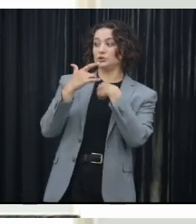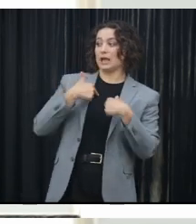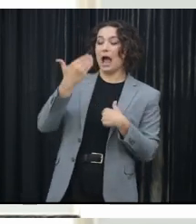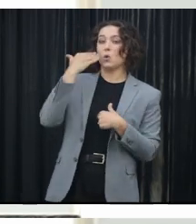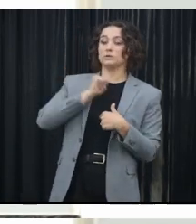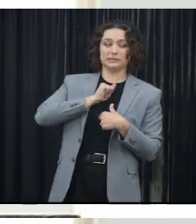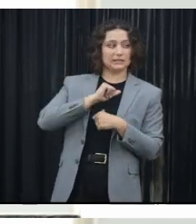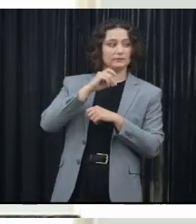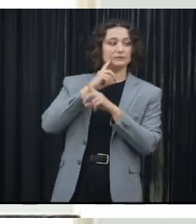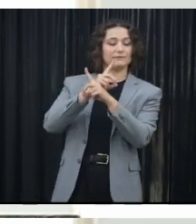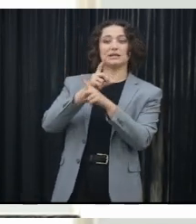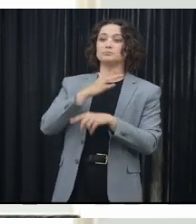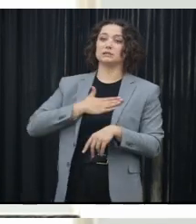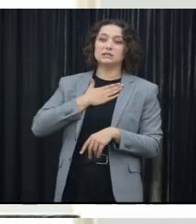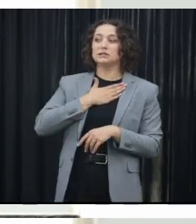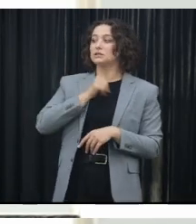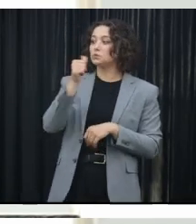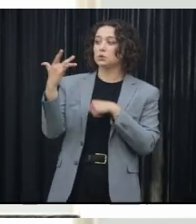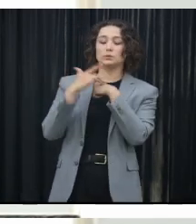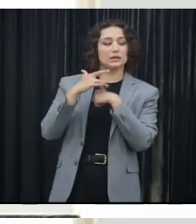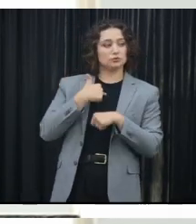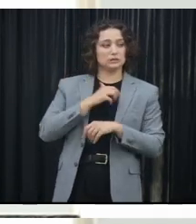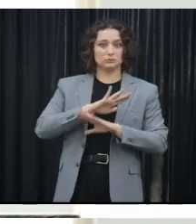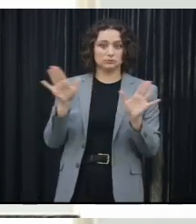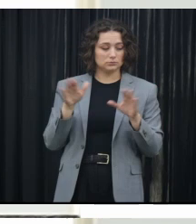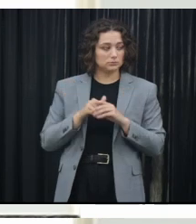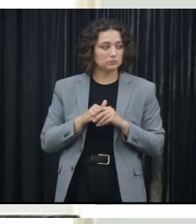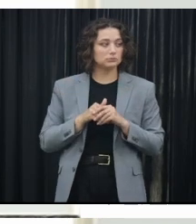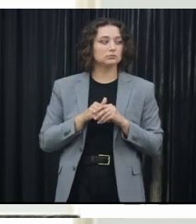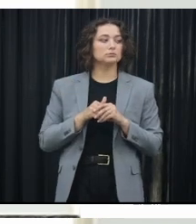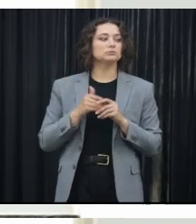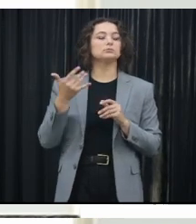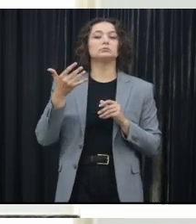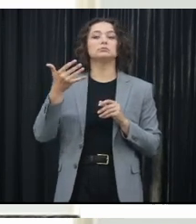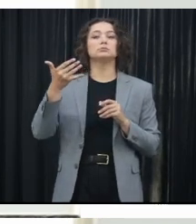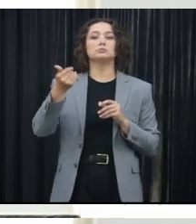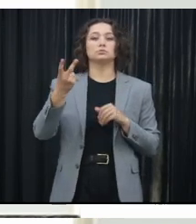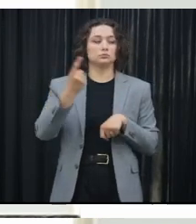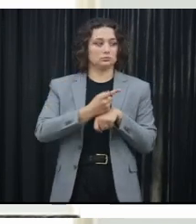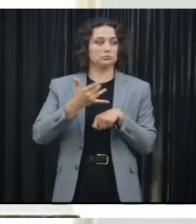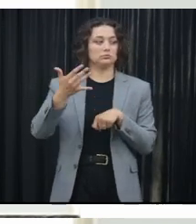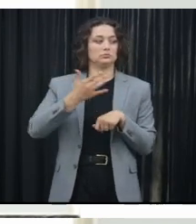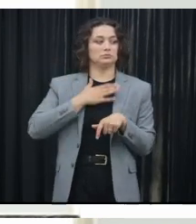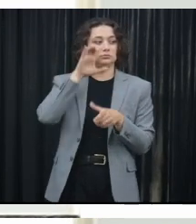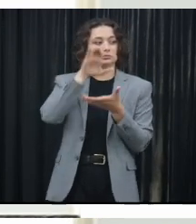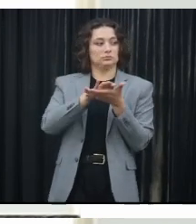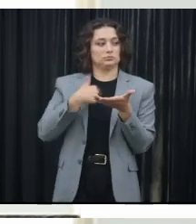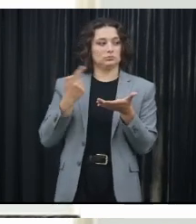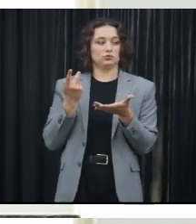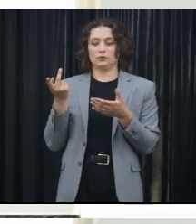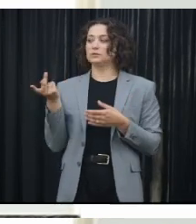dog. Please, do not touch. Well, the next thing I know, a couple days later, Jim and I were just sitting watching